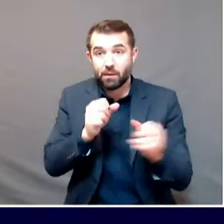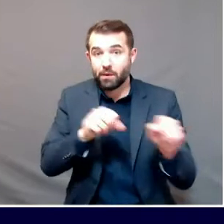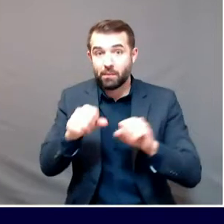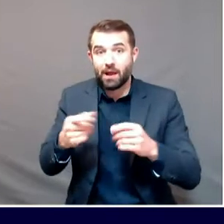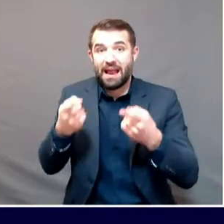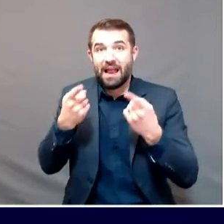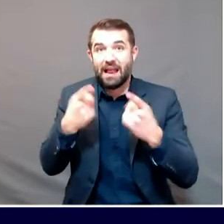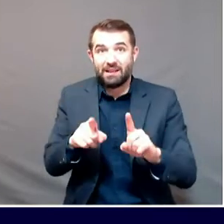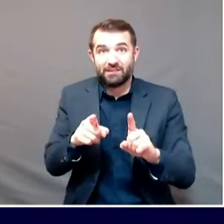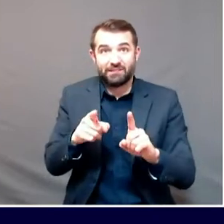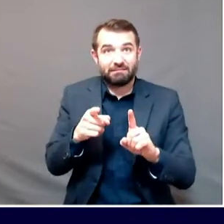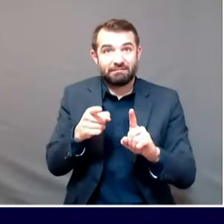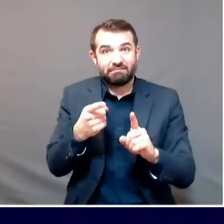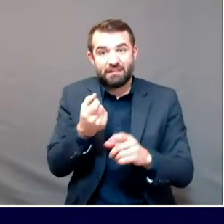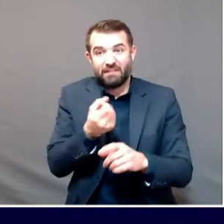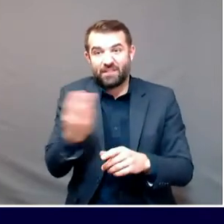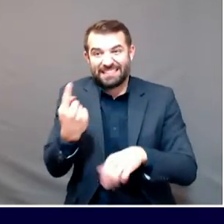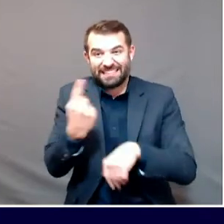days.